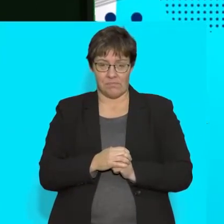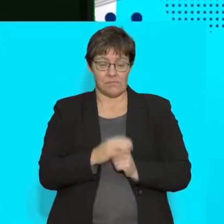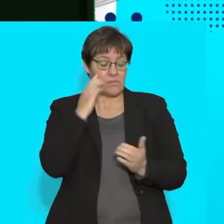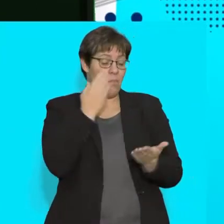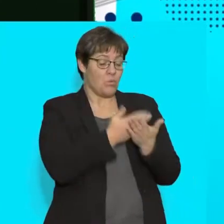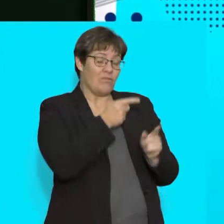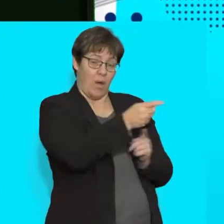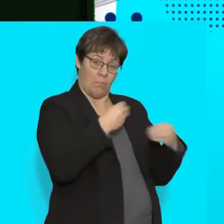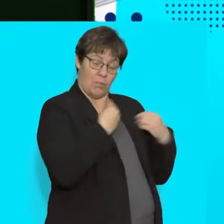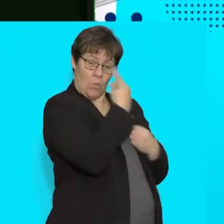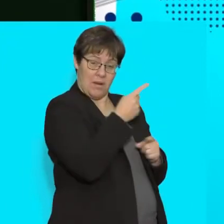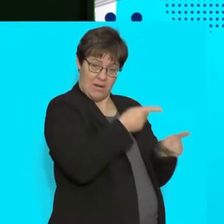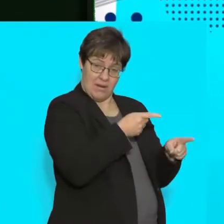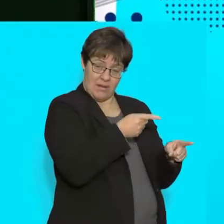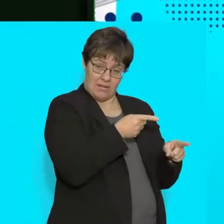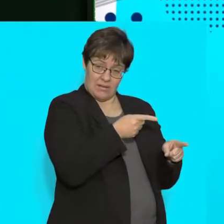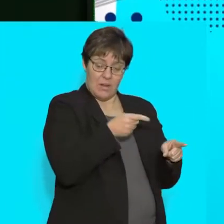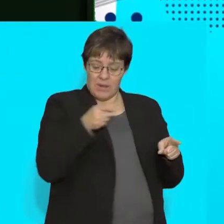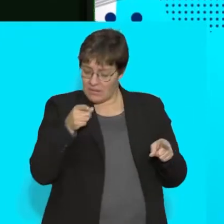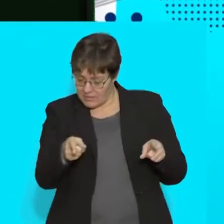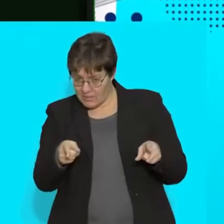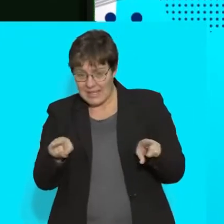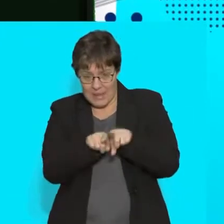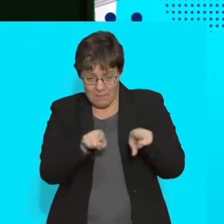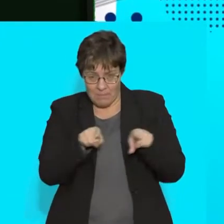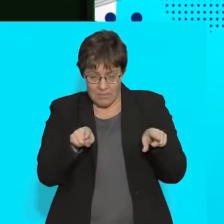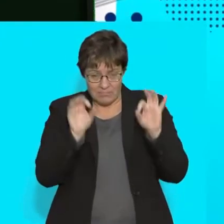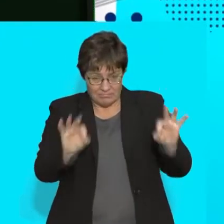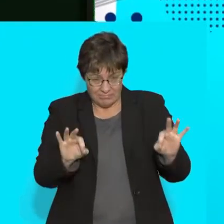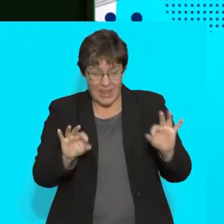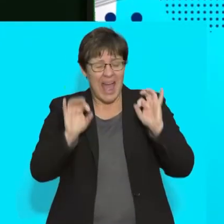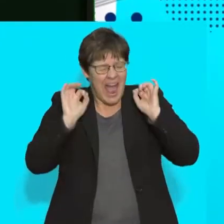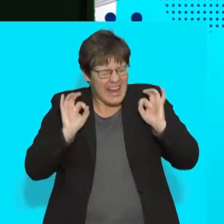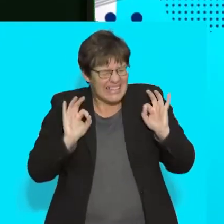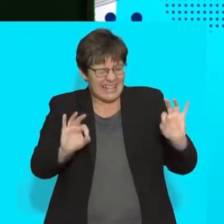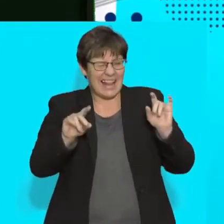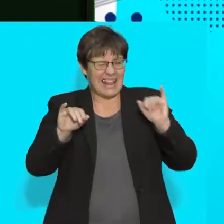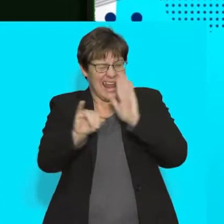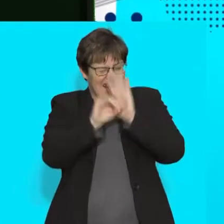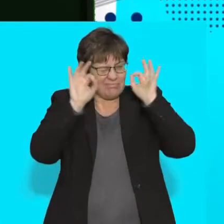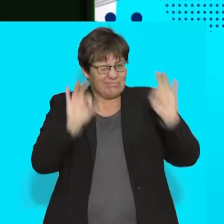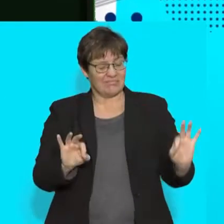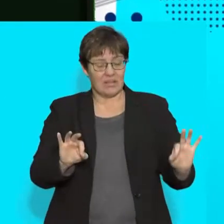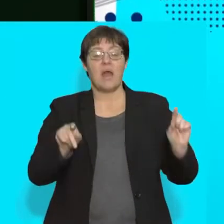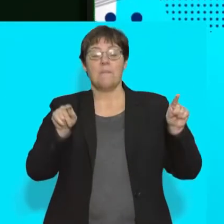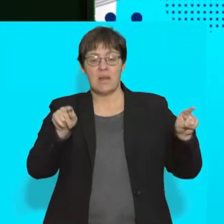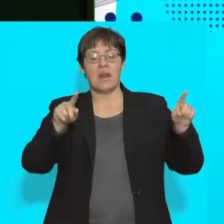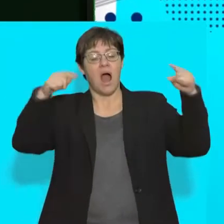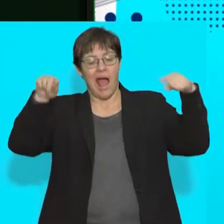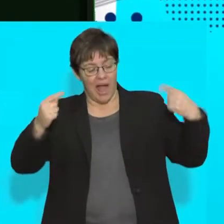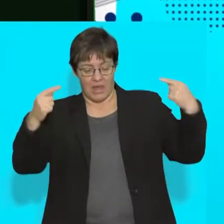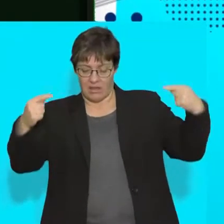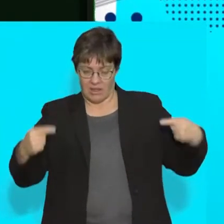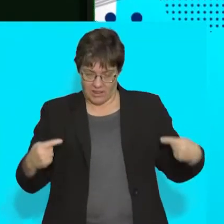if I prove one property in these two things, then all the other properties will hold. So that's what you please need to make sure that